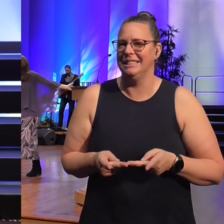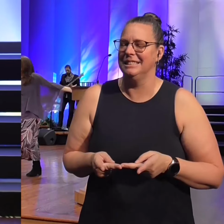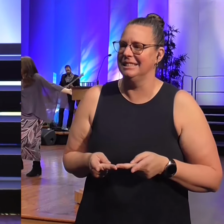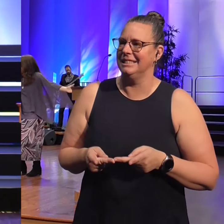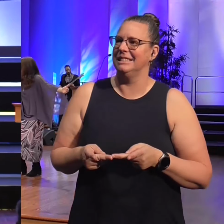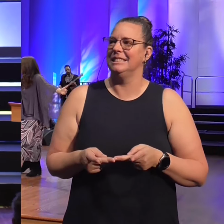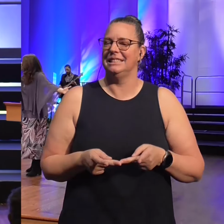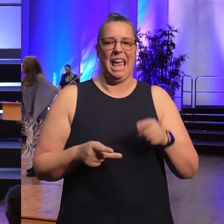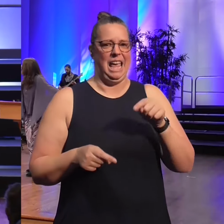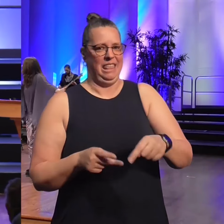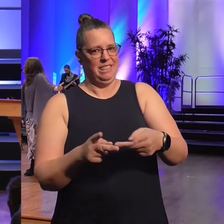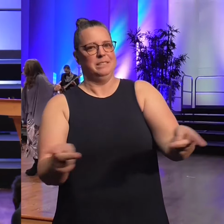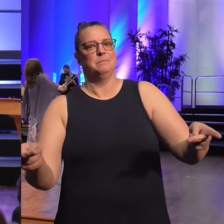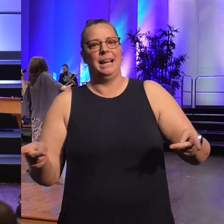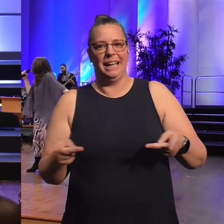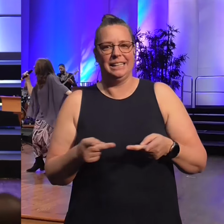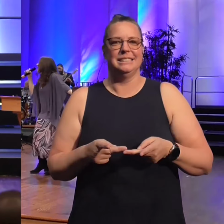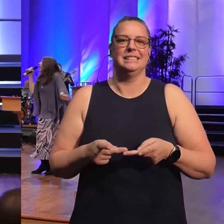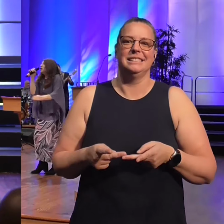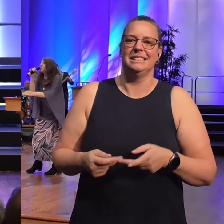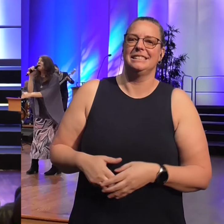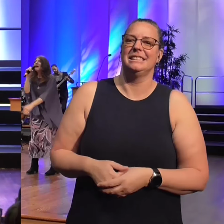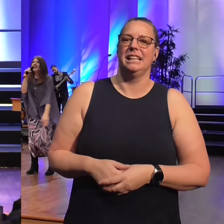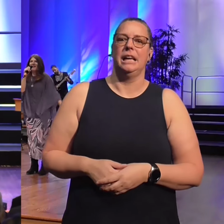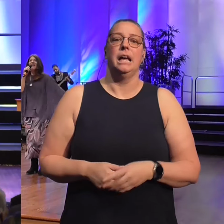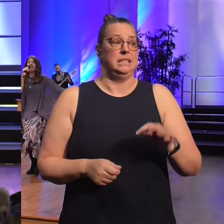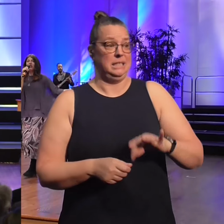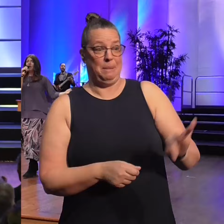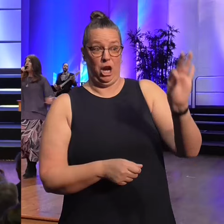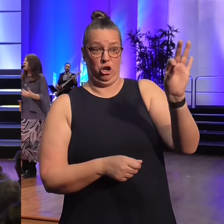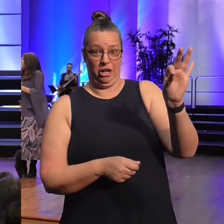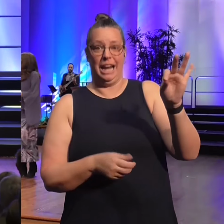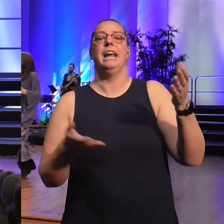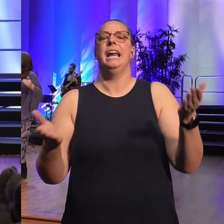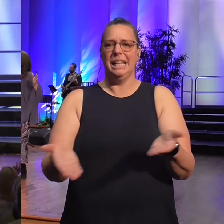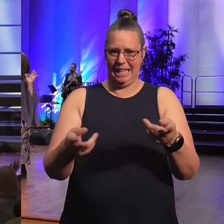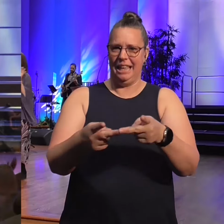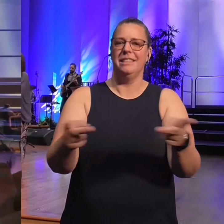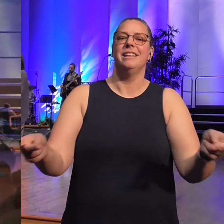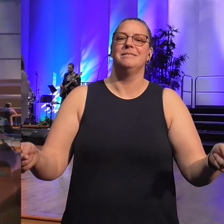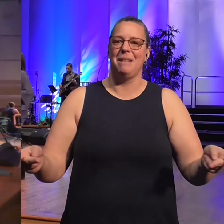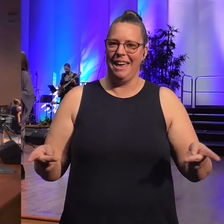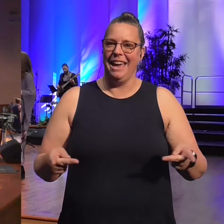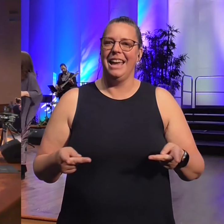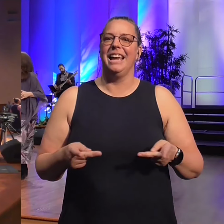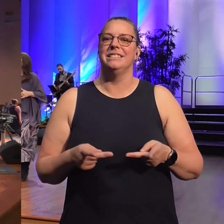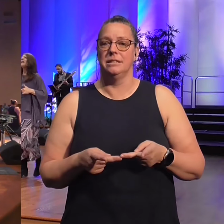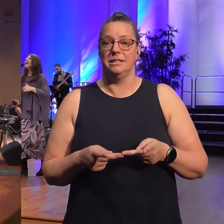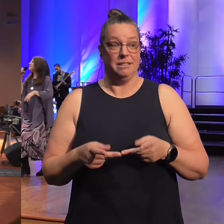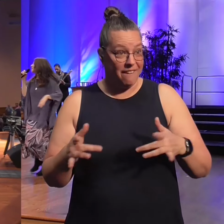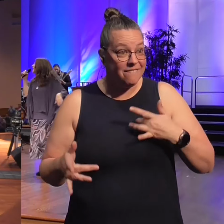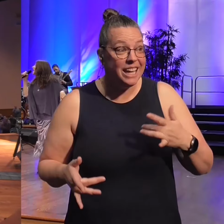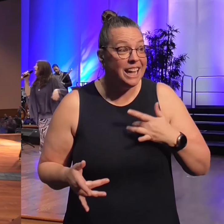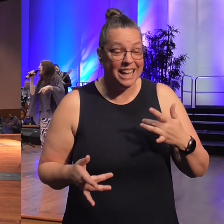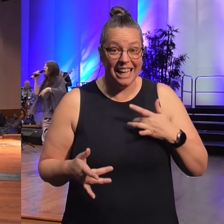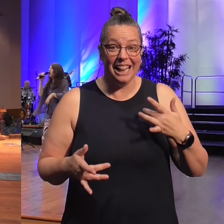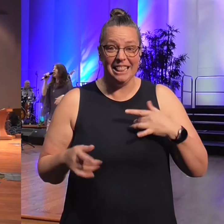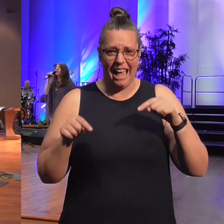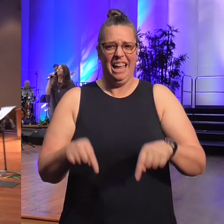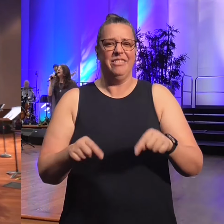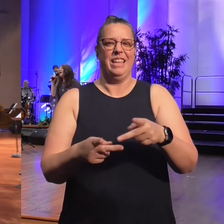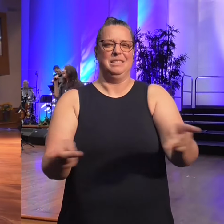place. In this place. Spirit is in this place. Can you feel it?